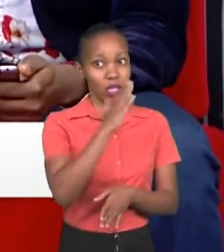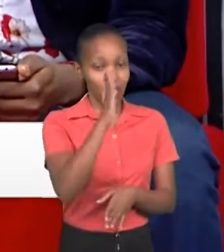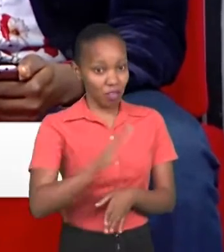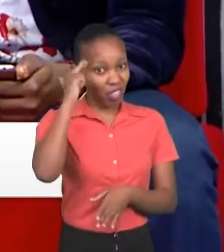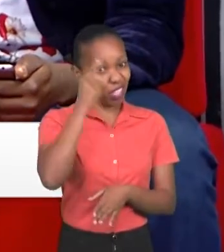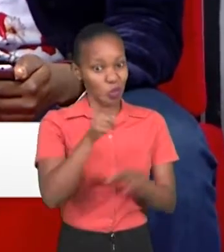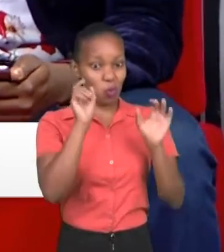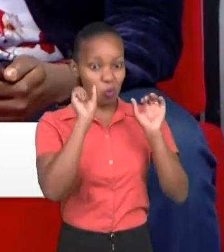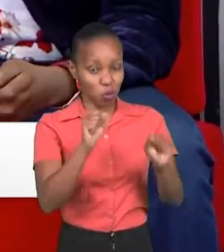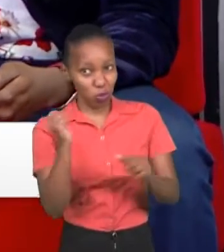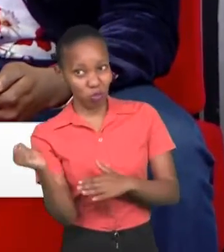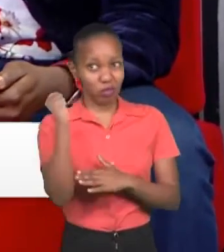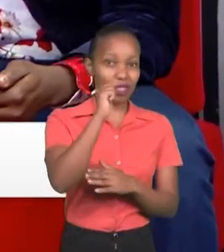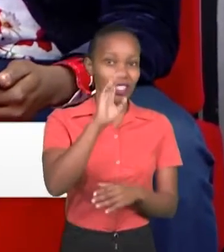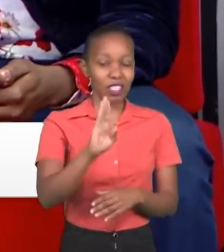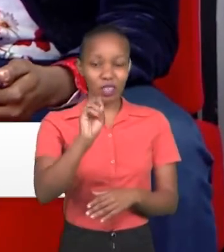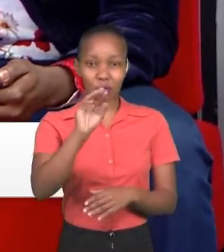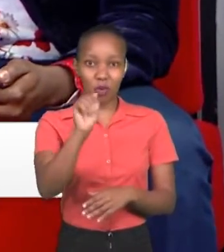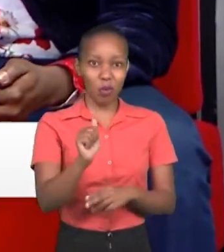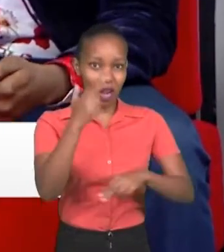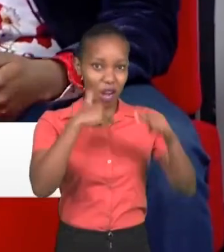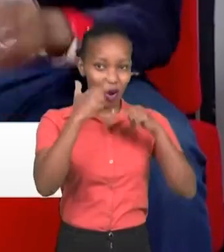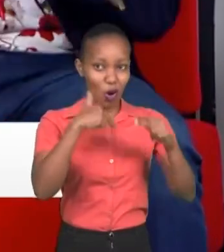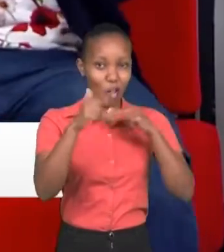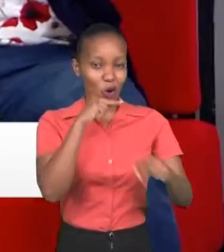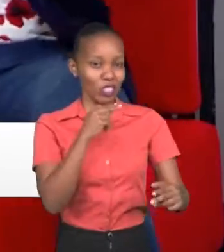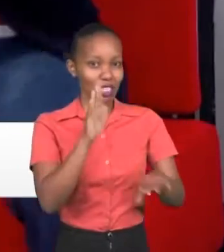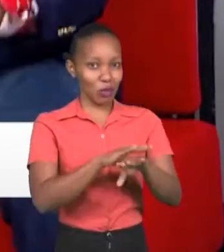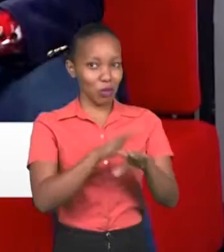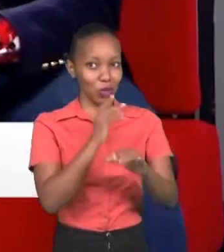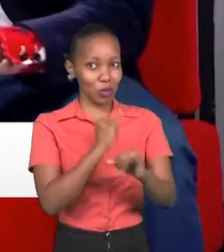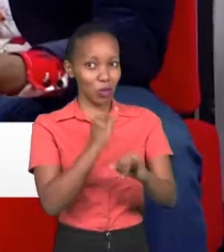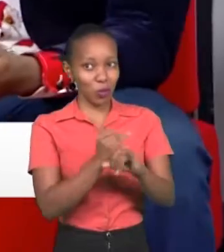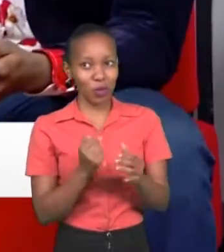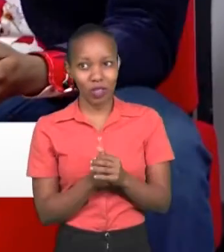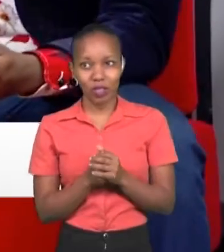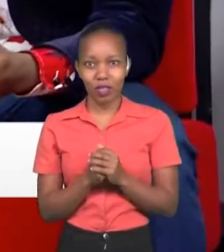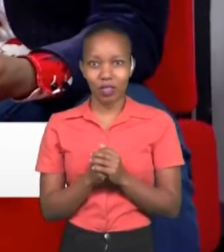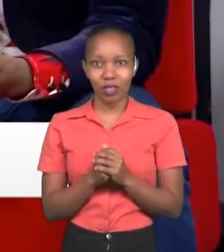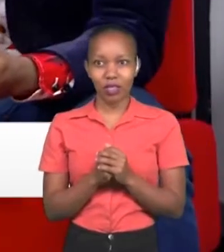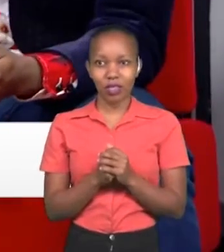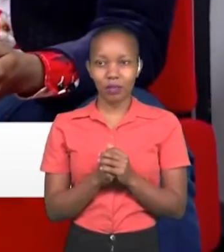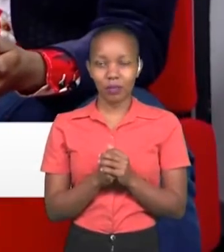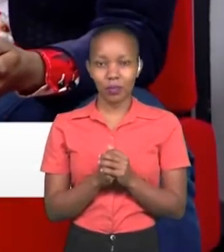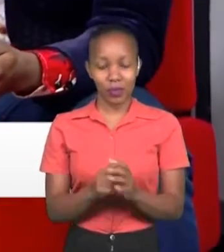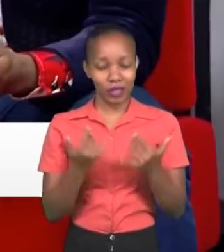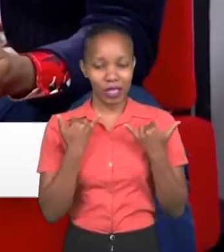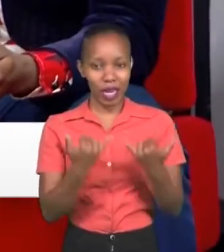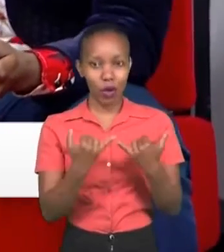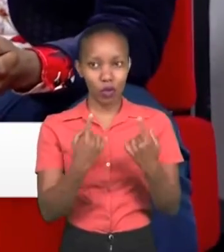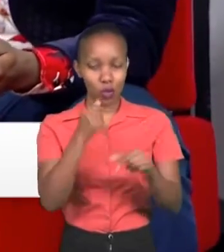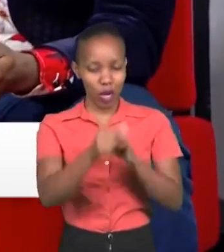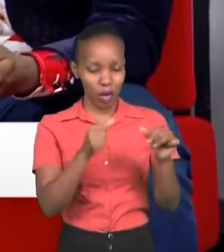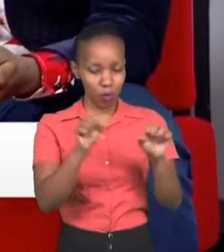early. Really? Boma is doing a good job. Eh? What do you think? Well, anyway, bro, we're talking about